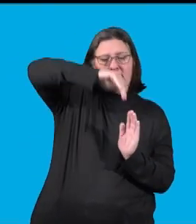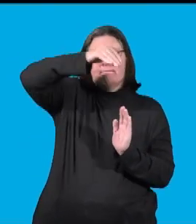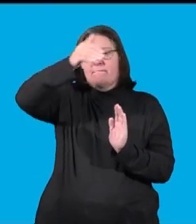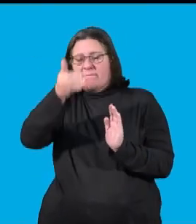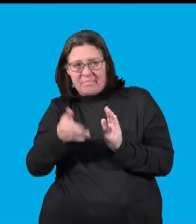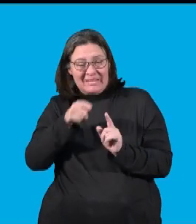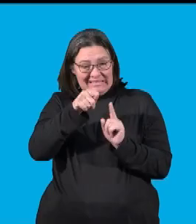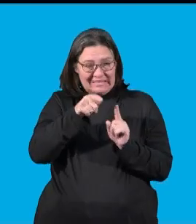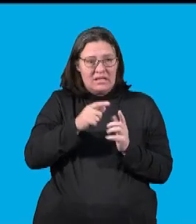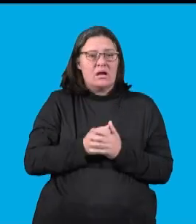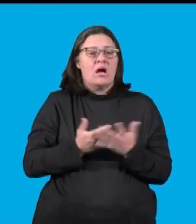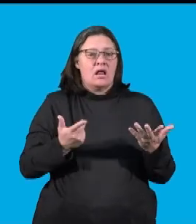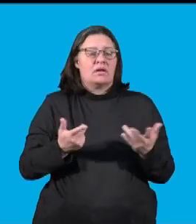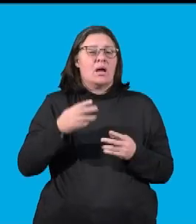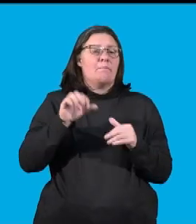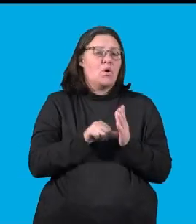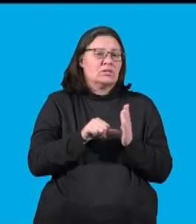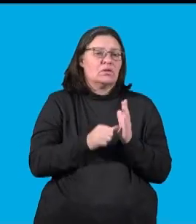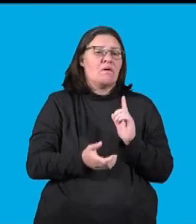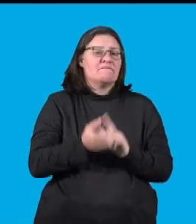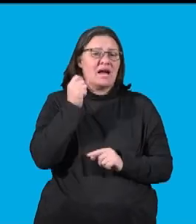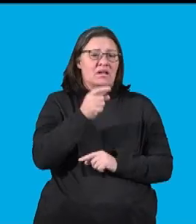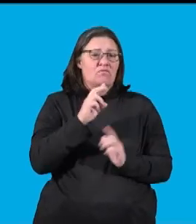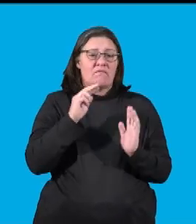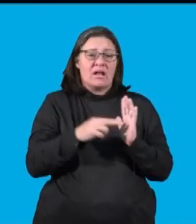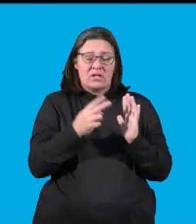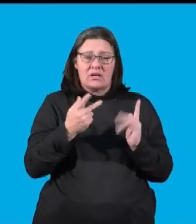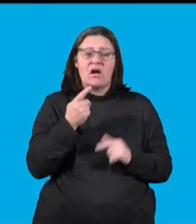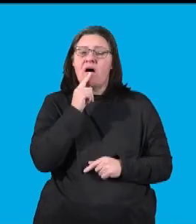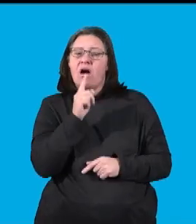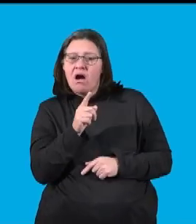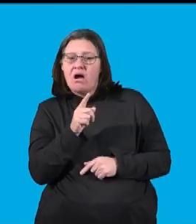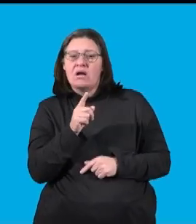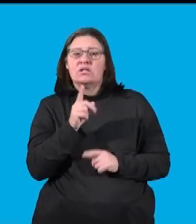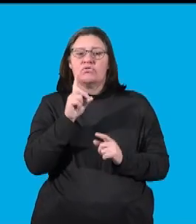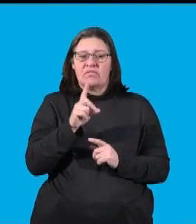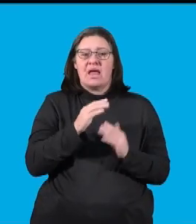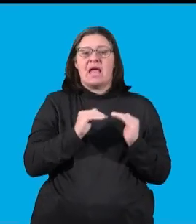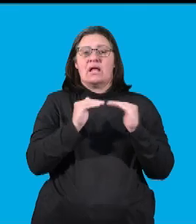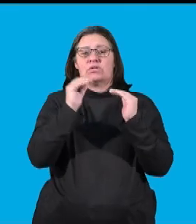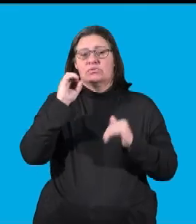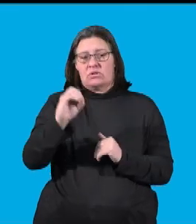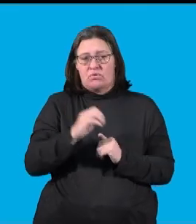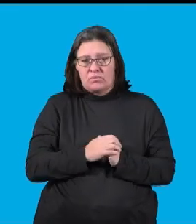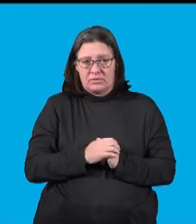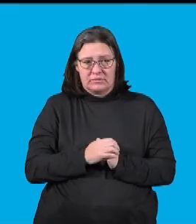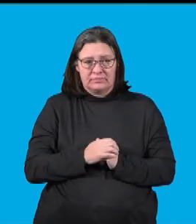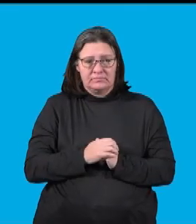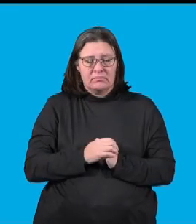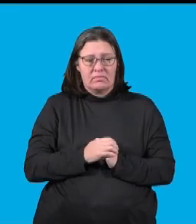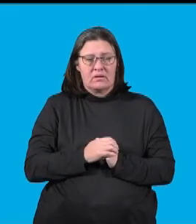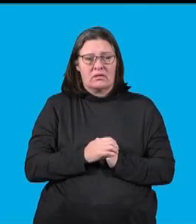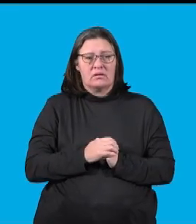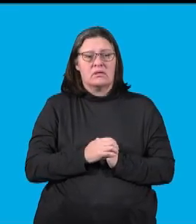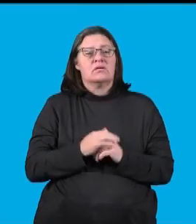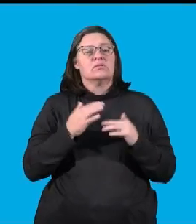to concave down or vice versa. And importantly, we find the point of inflection by setting the second derivative equal to 0.